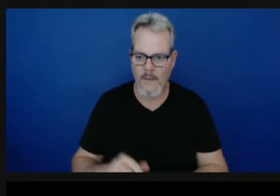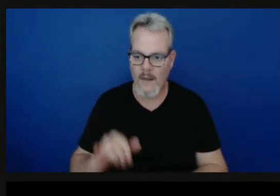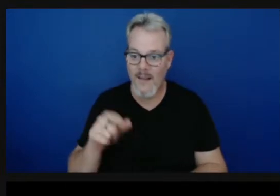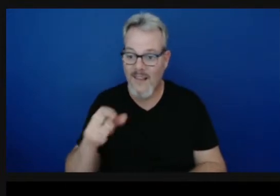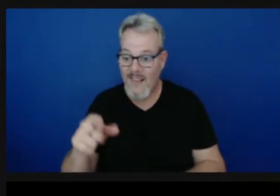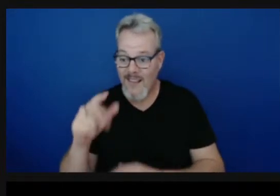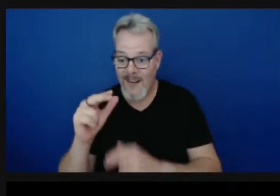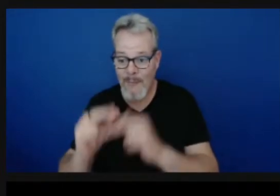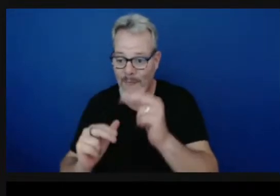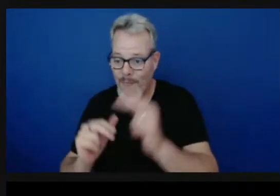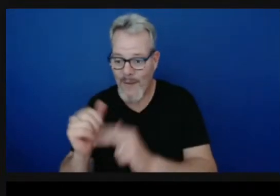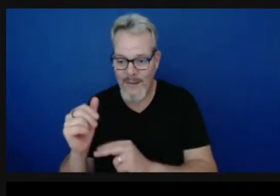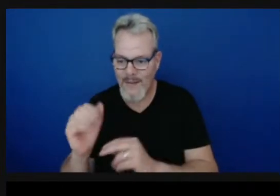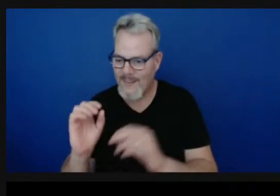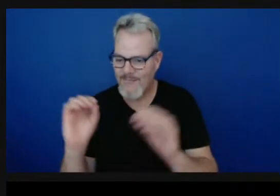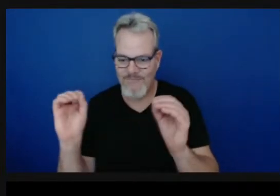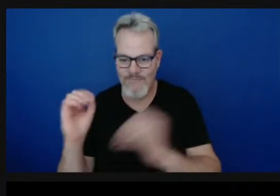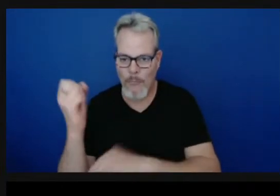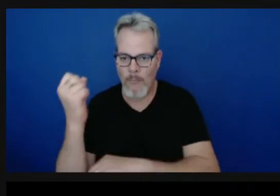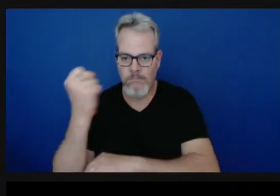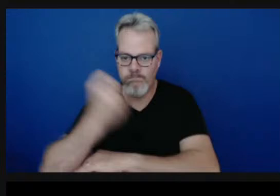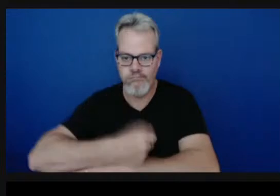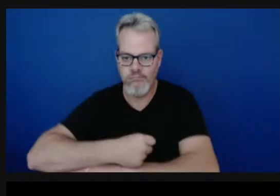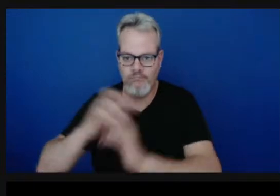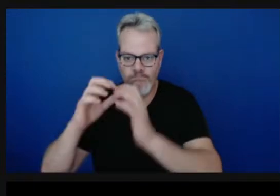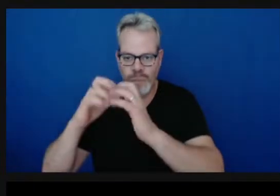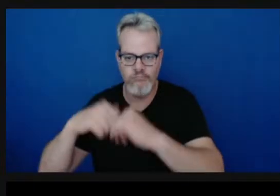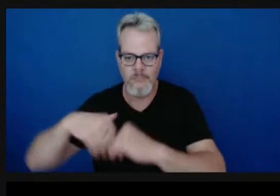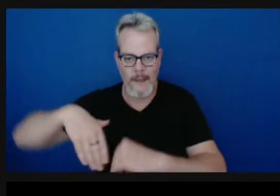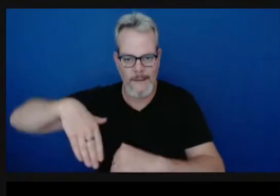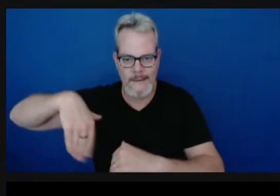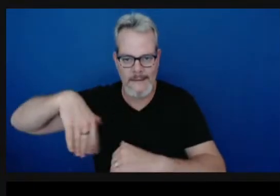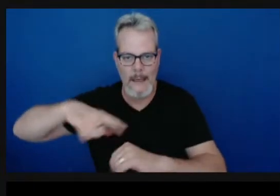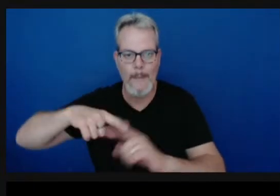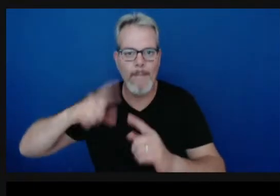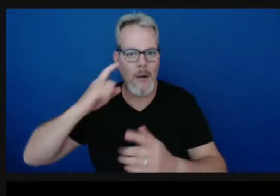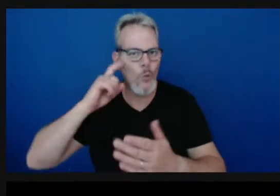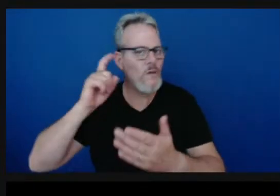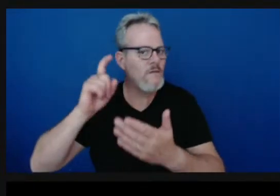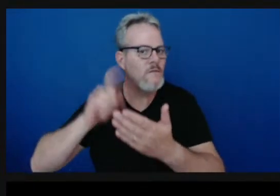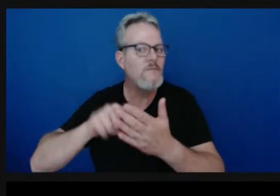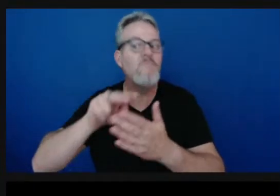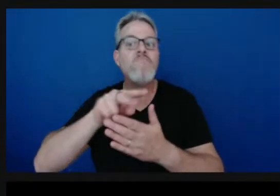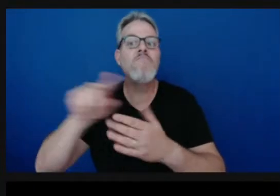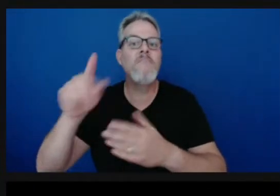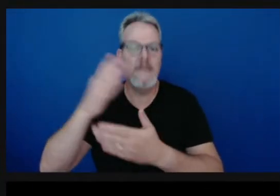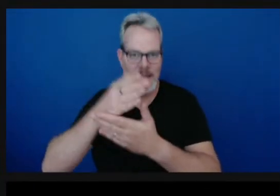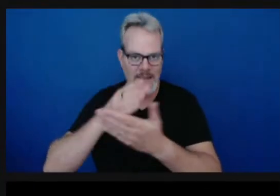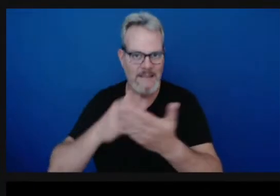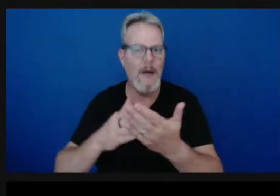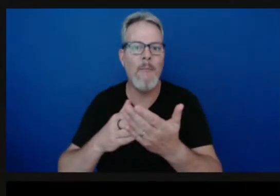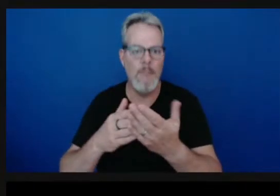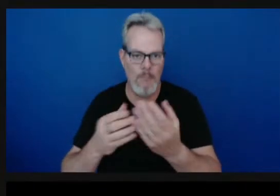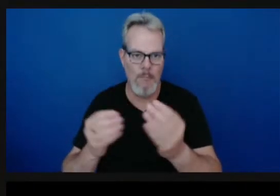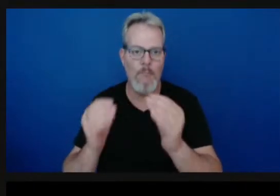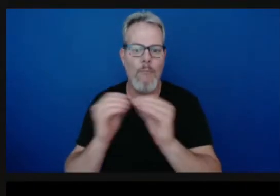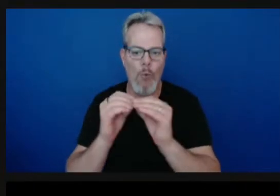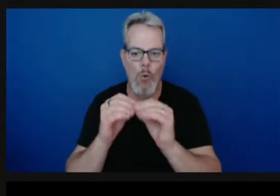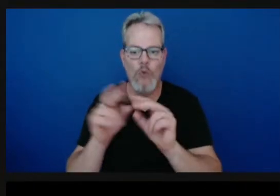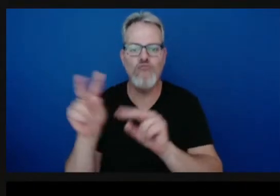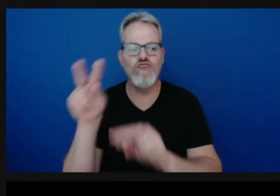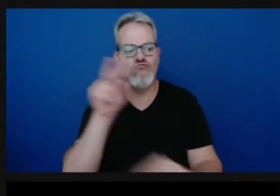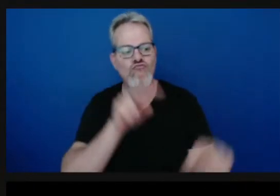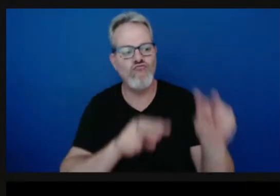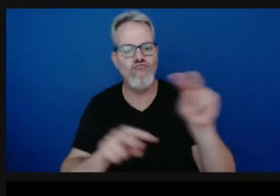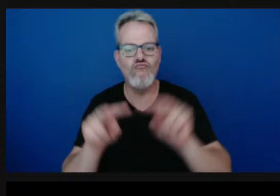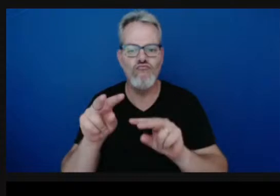not been fully deconstructed yet, although we've heard reports that some of that has begun already at Wikahuna as a